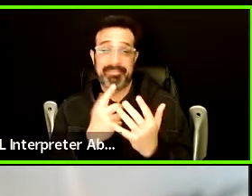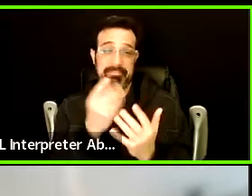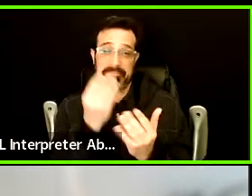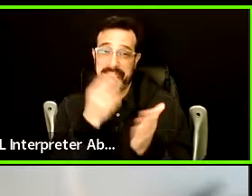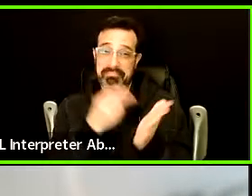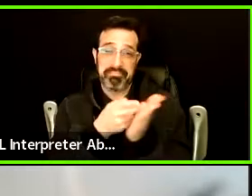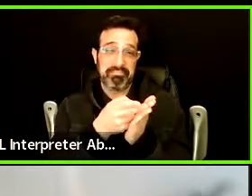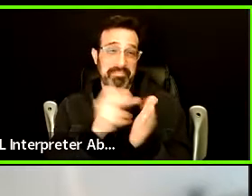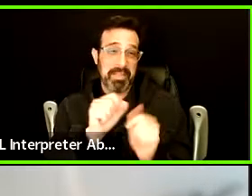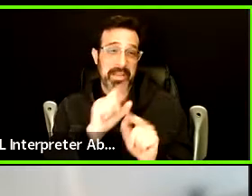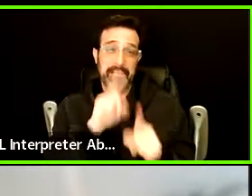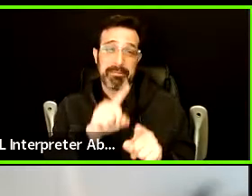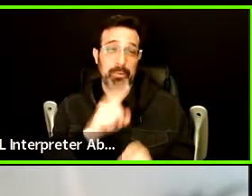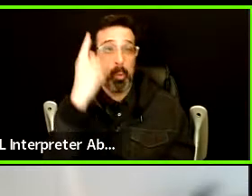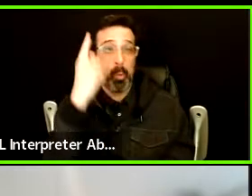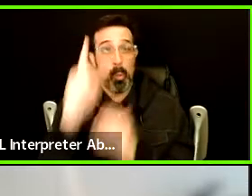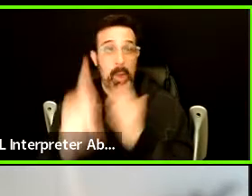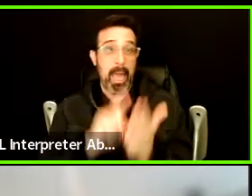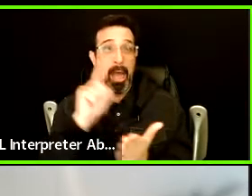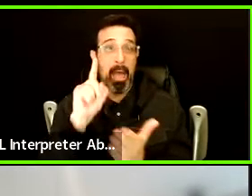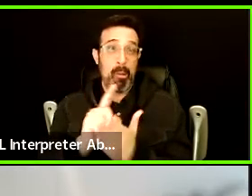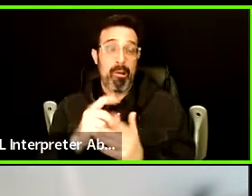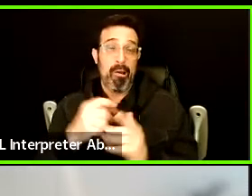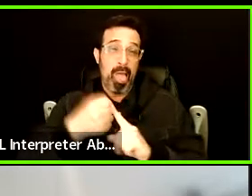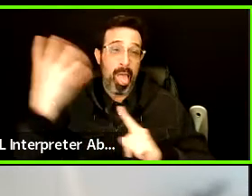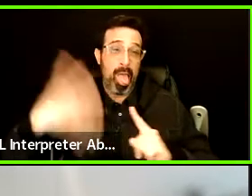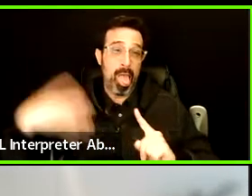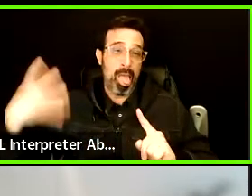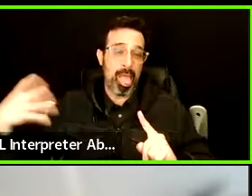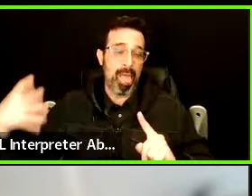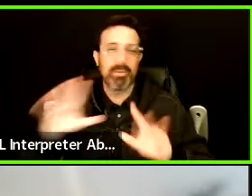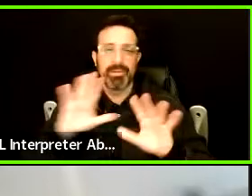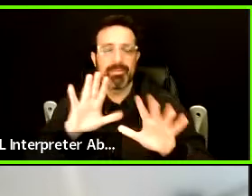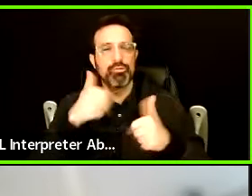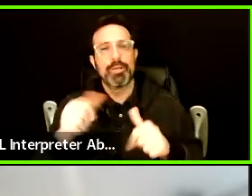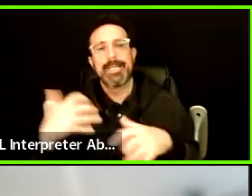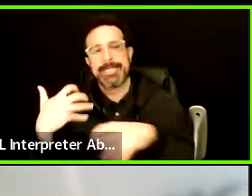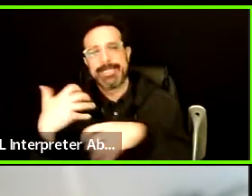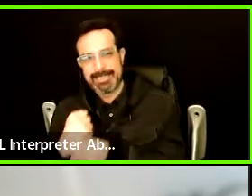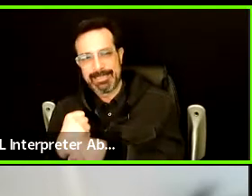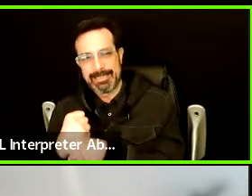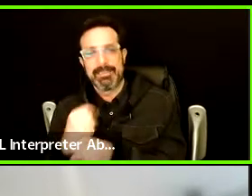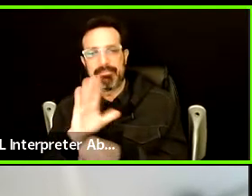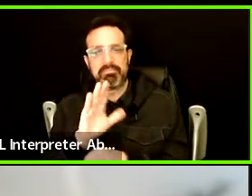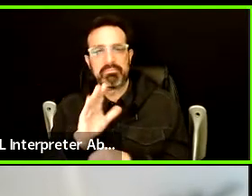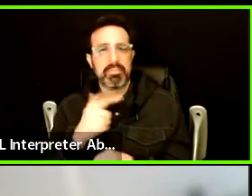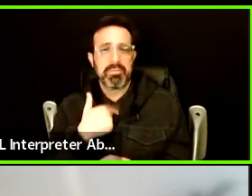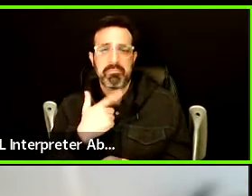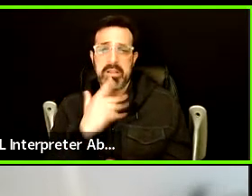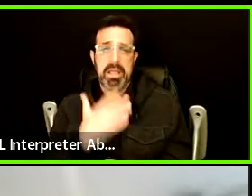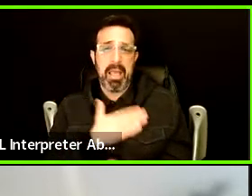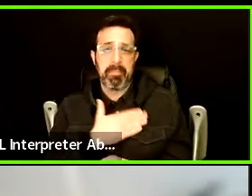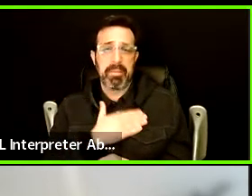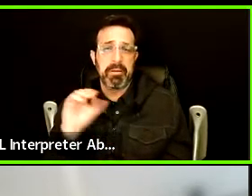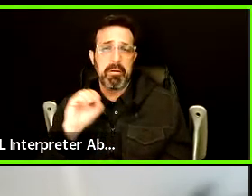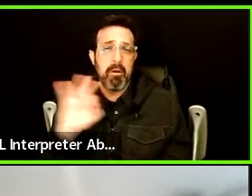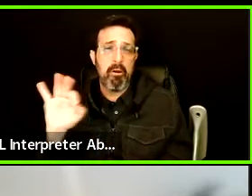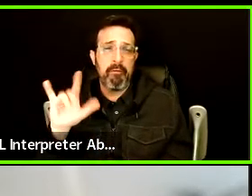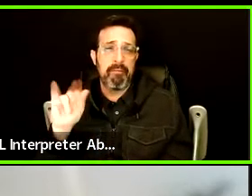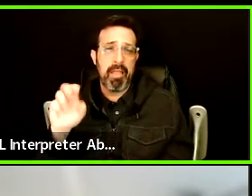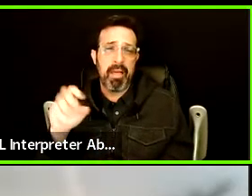to just answer that question. So I'll try to keep it as brief as I can, but I'm happy to talk about it more offline if it would be helpful as